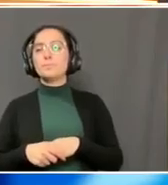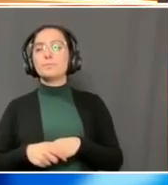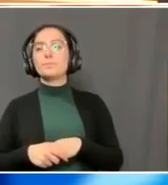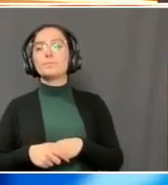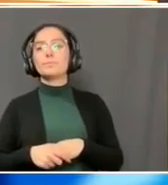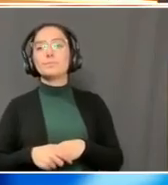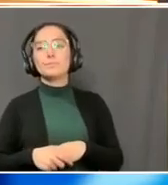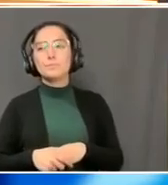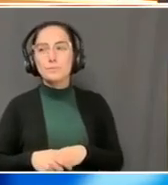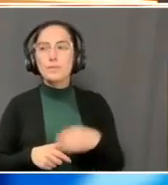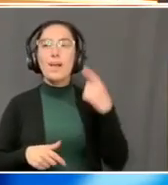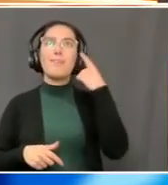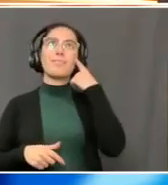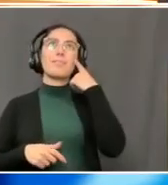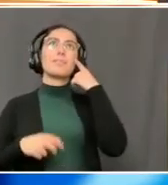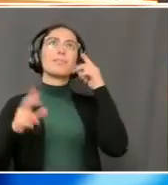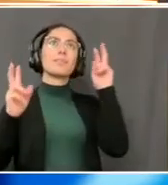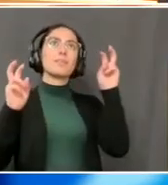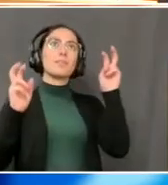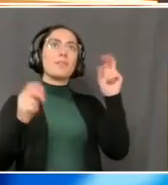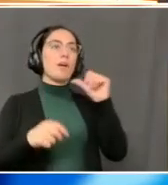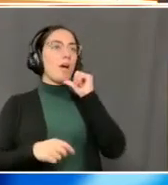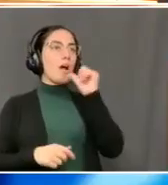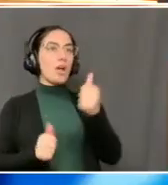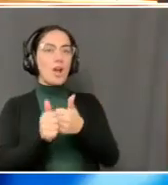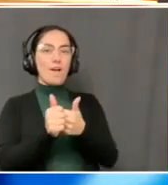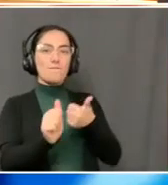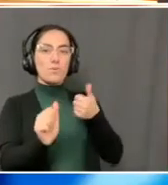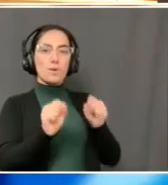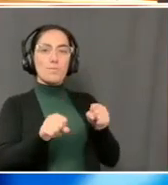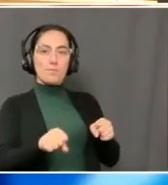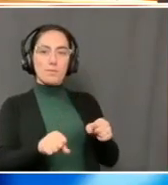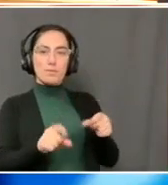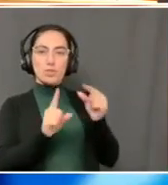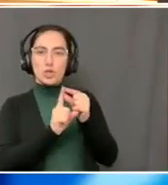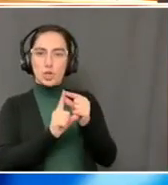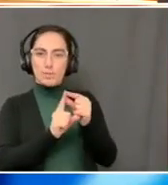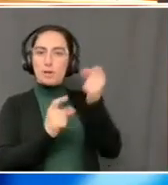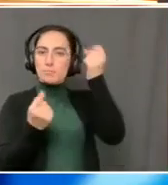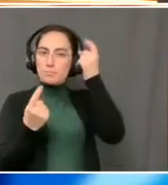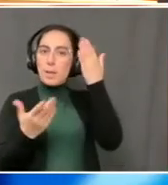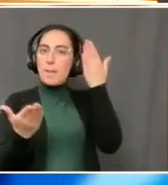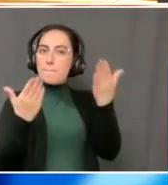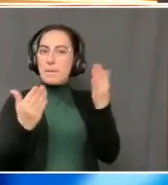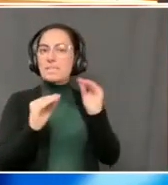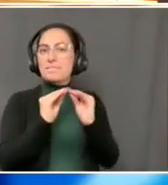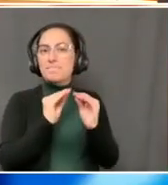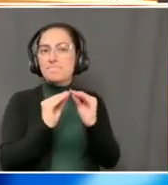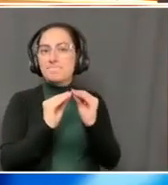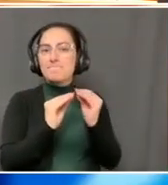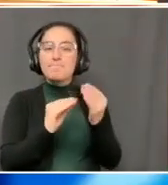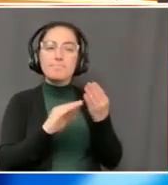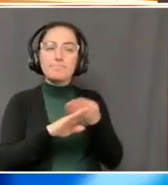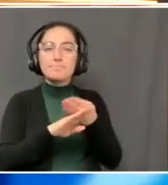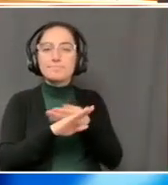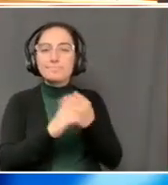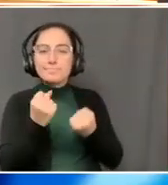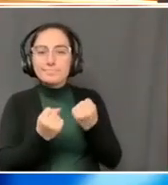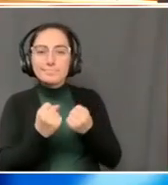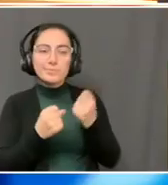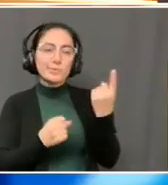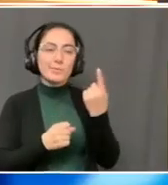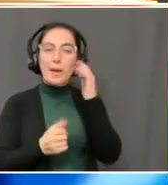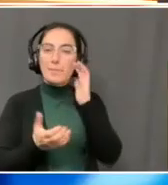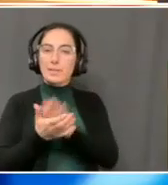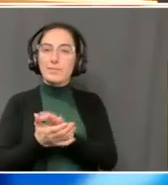think unavoidable, the term unavoidable, I get what you're saying. I mean, maybe it's like maintenance of district, because I think to Ms. Griego's point and others, there are